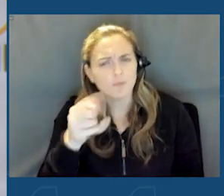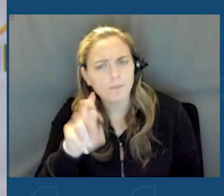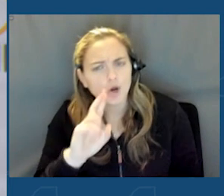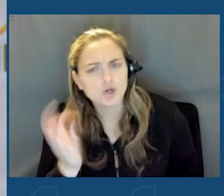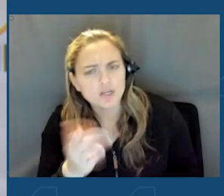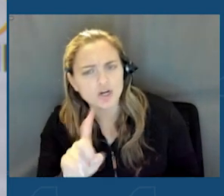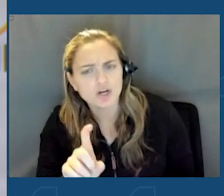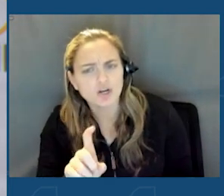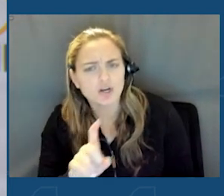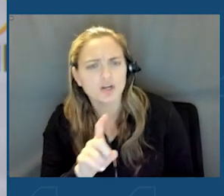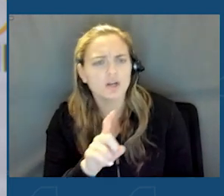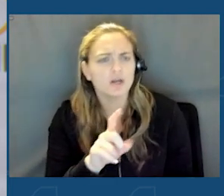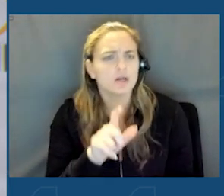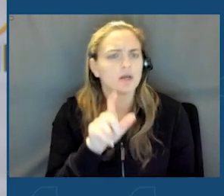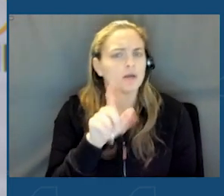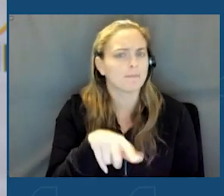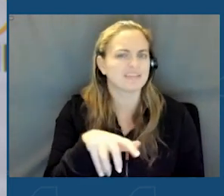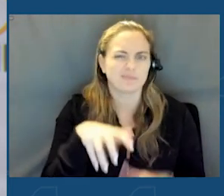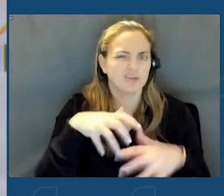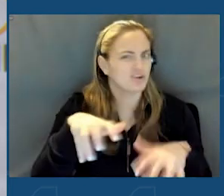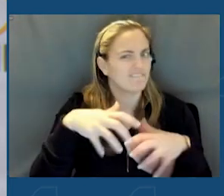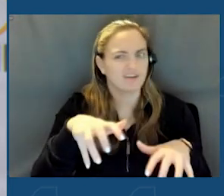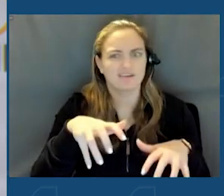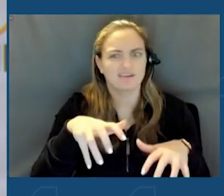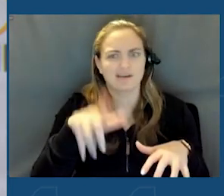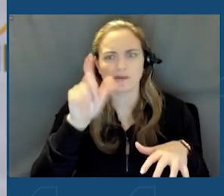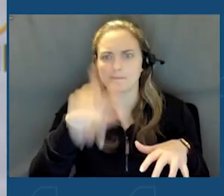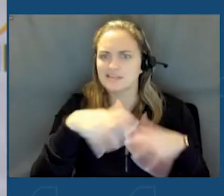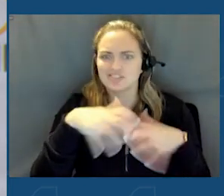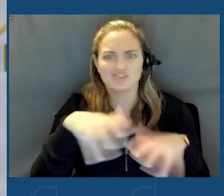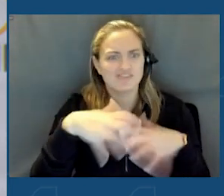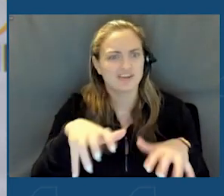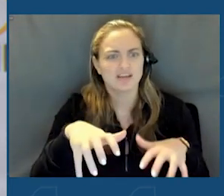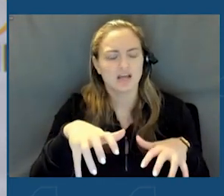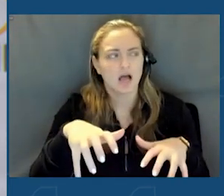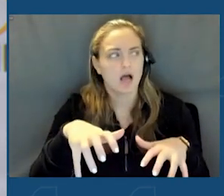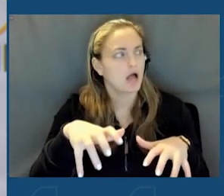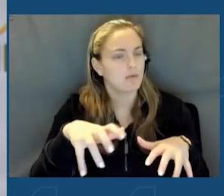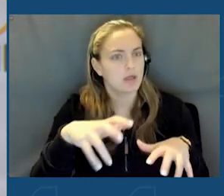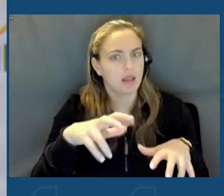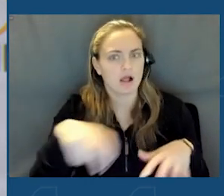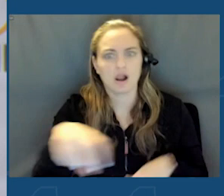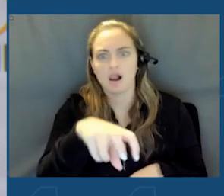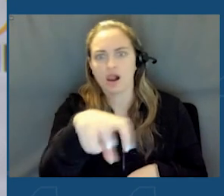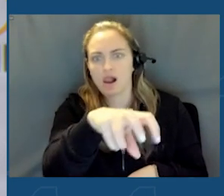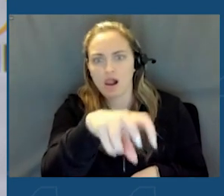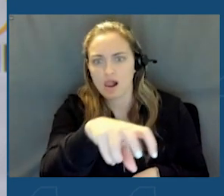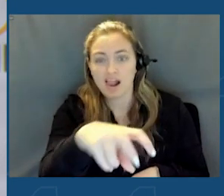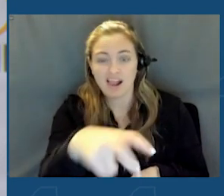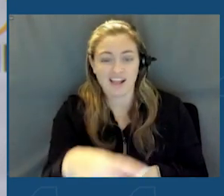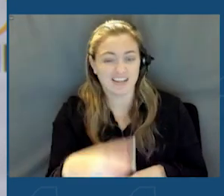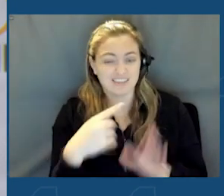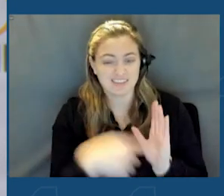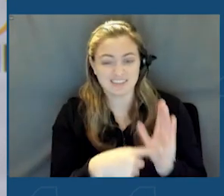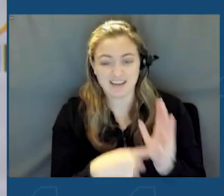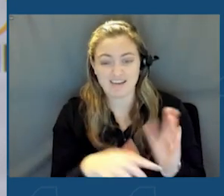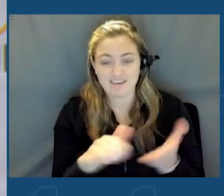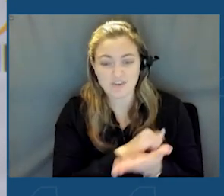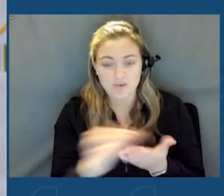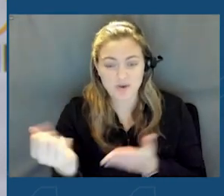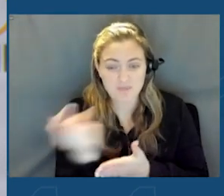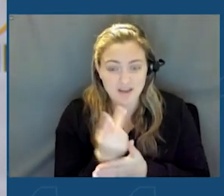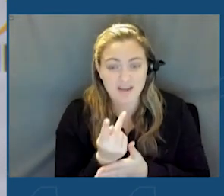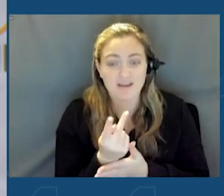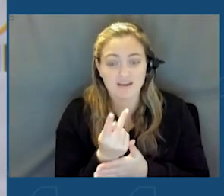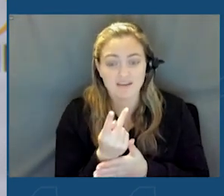And must be in traffic. Okay. I've been all over this city. A sign that New York is back is traffic jam. So let's take